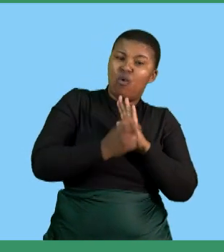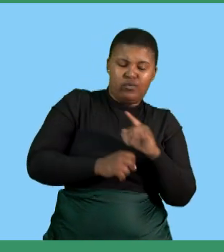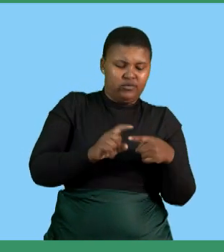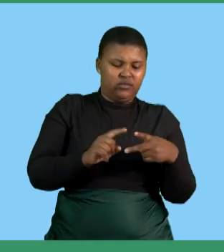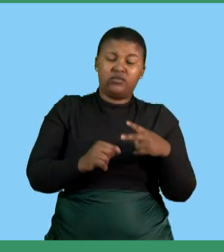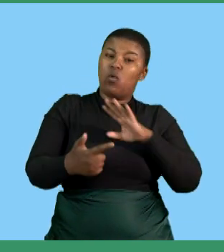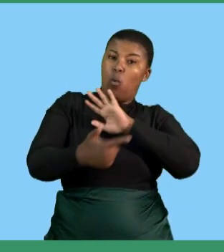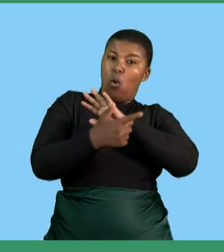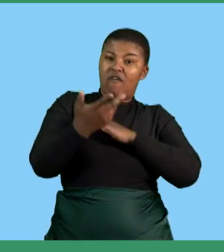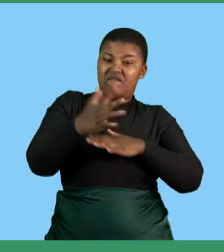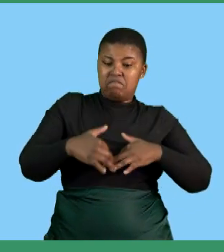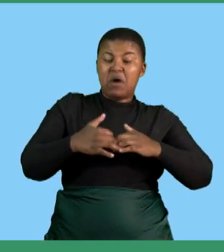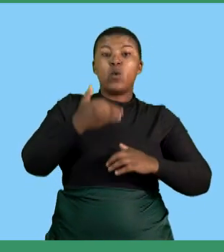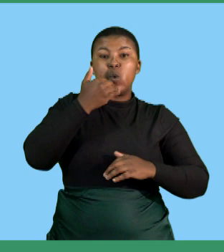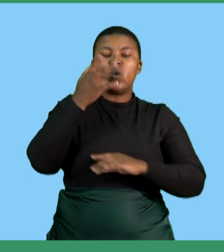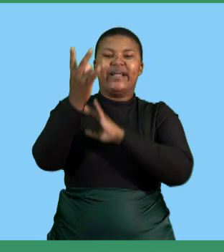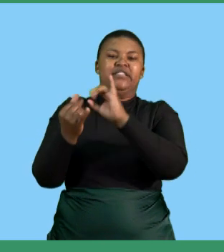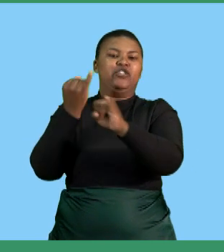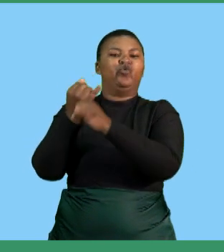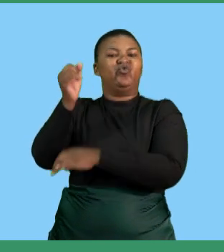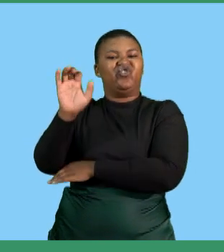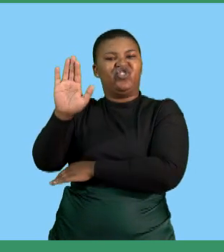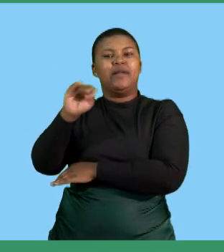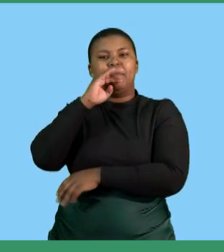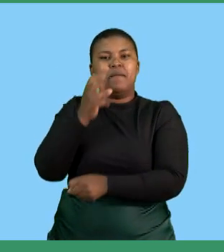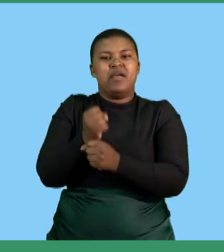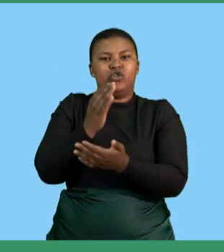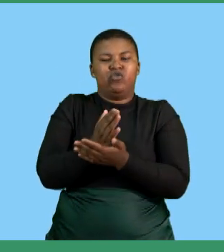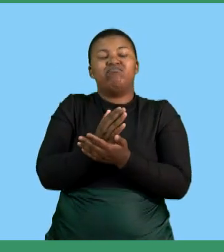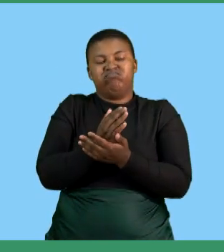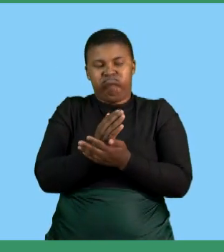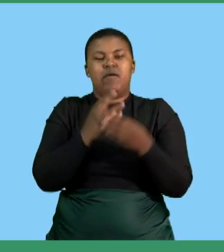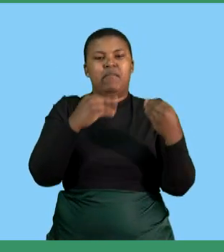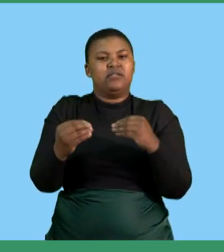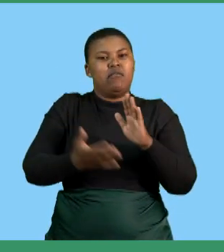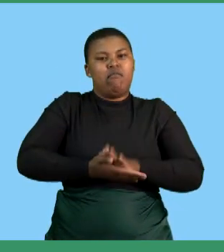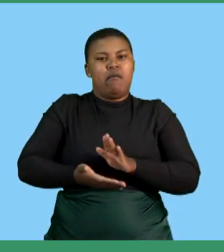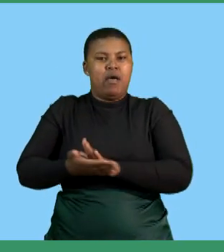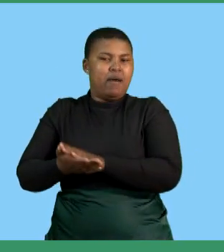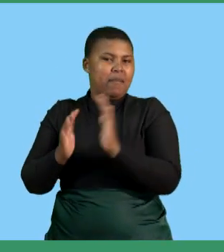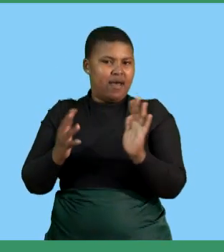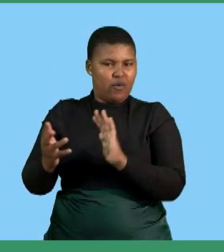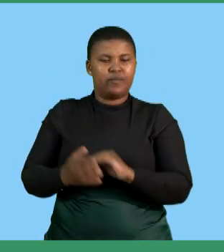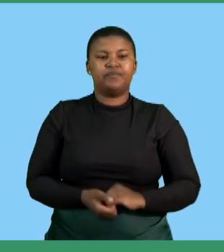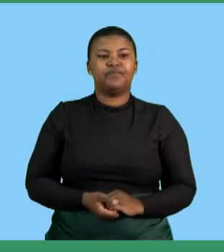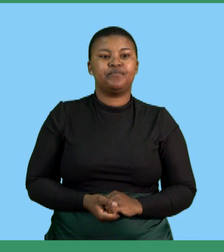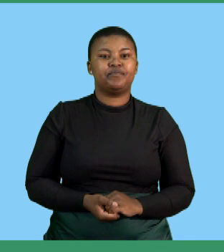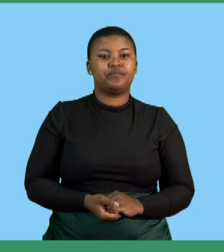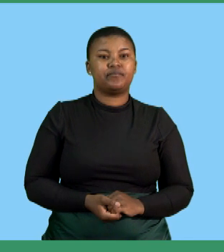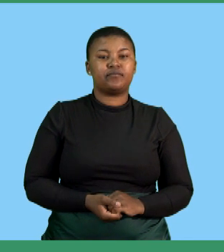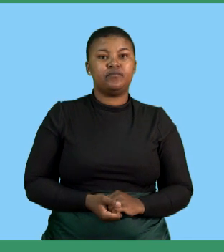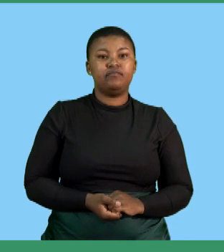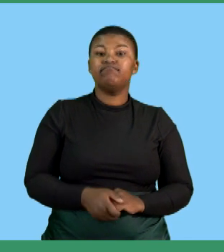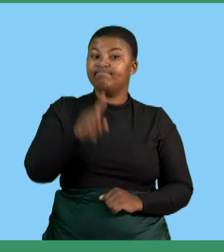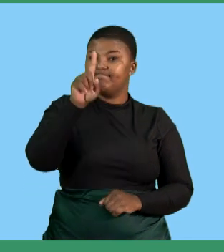and rules that are put in place by these institutions that will regulate how our business operates.